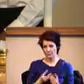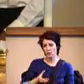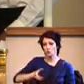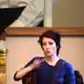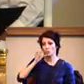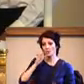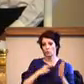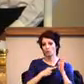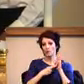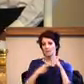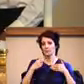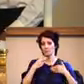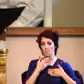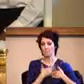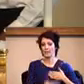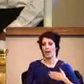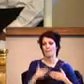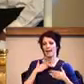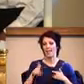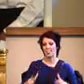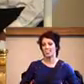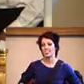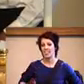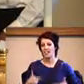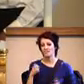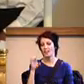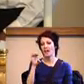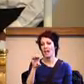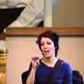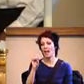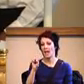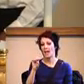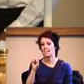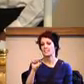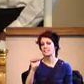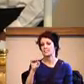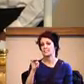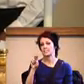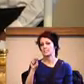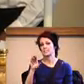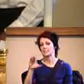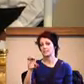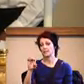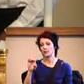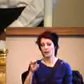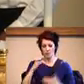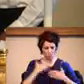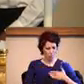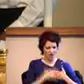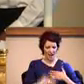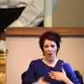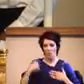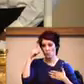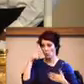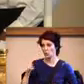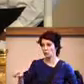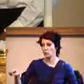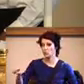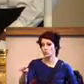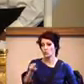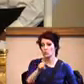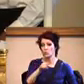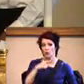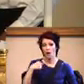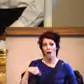life Essence all of who I am poured out for you and for me take and